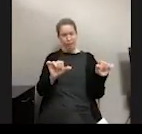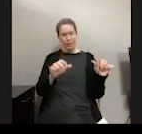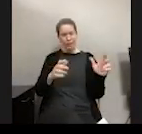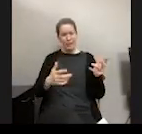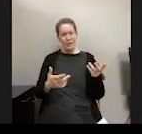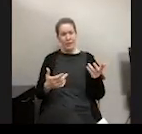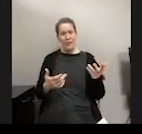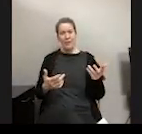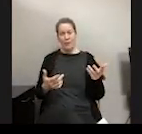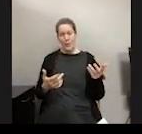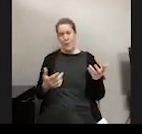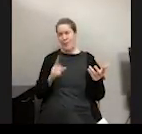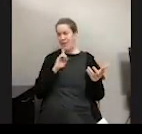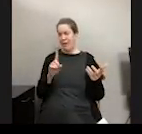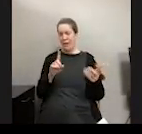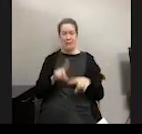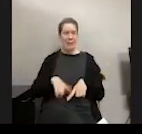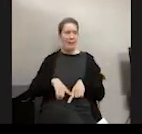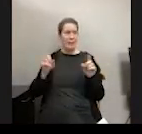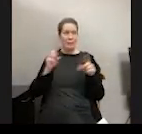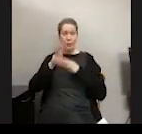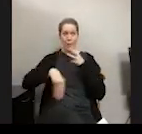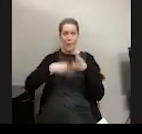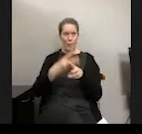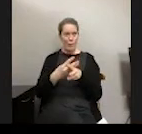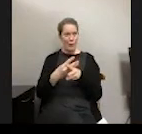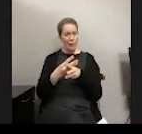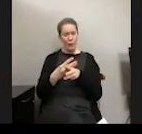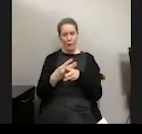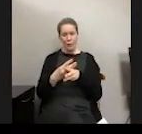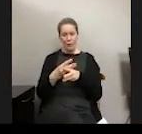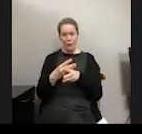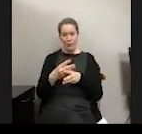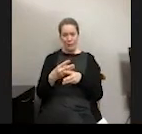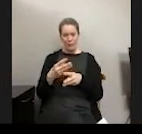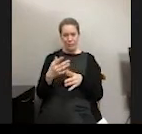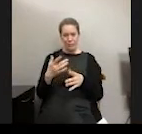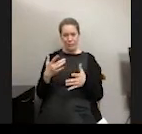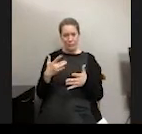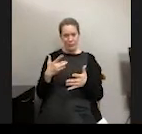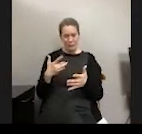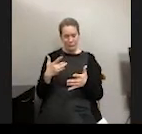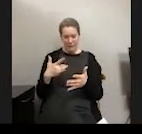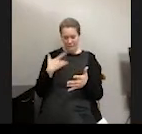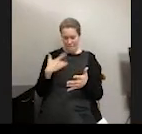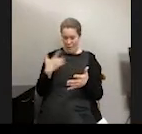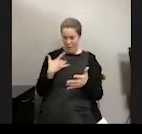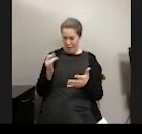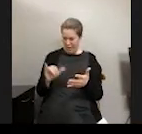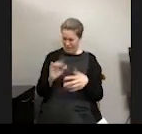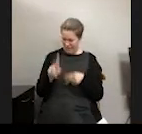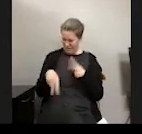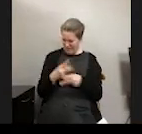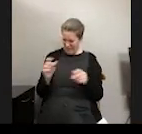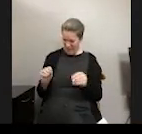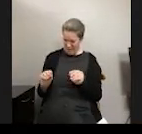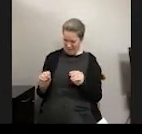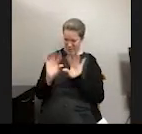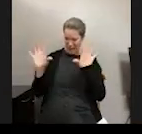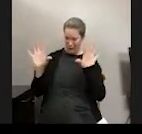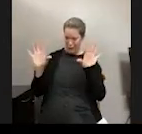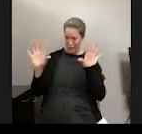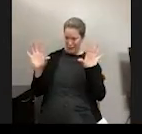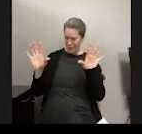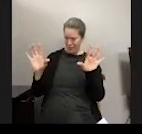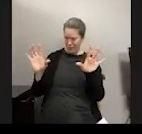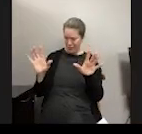really, sort of what feels like bring some magic and to really affect people's experiences. Thank you. And it can be one